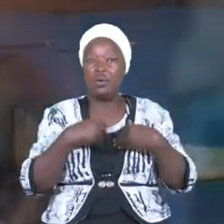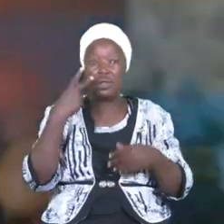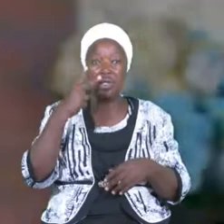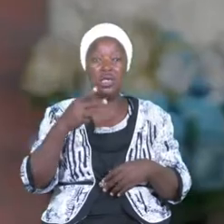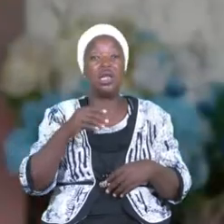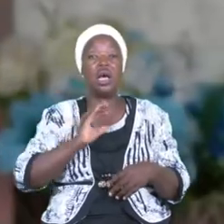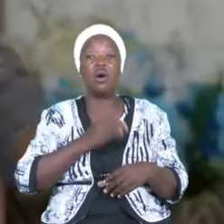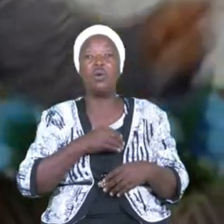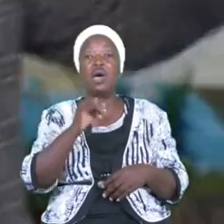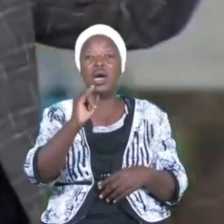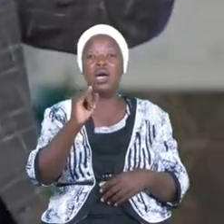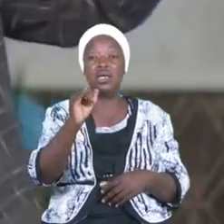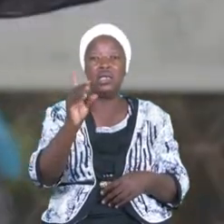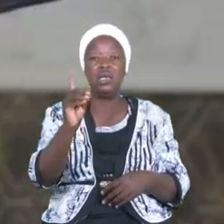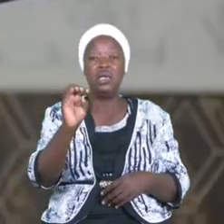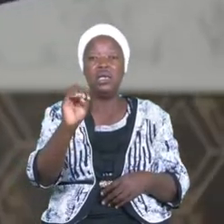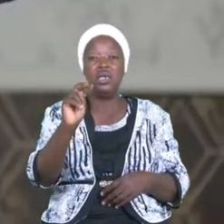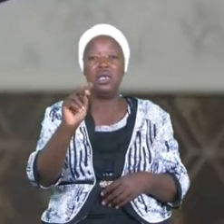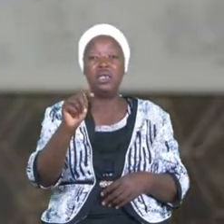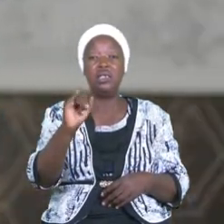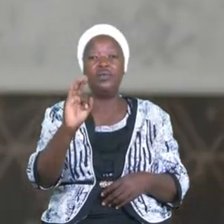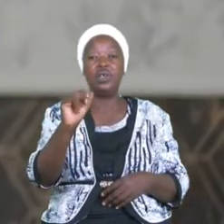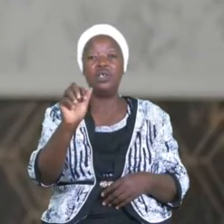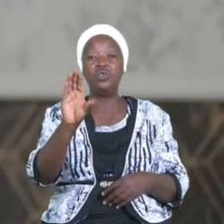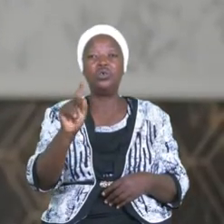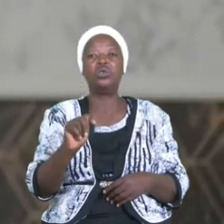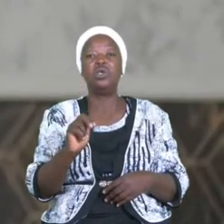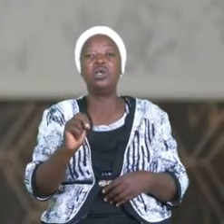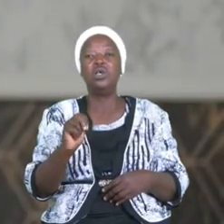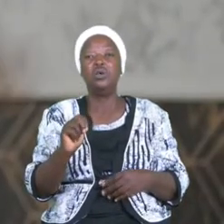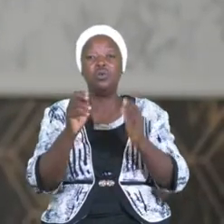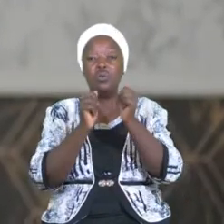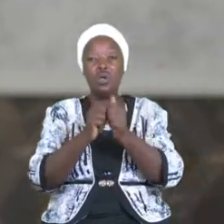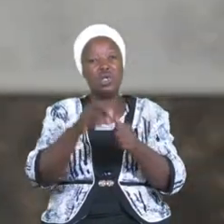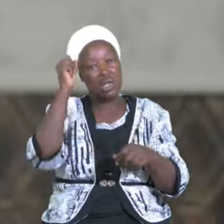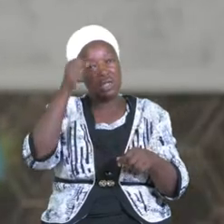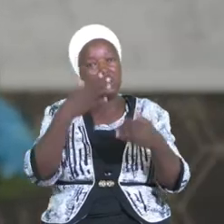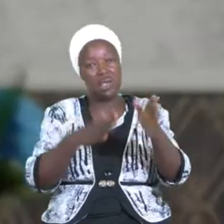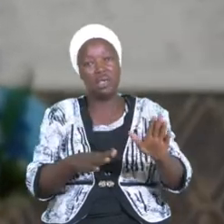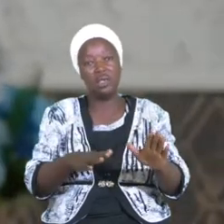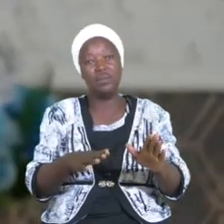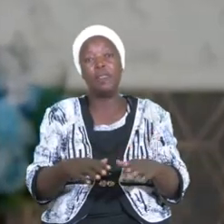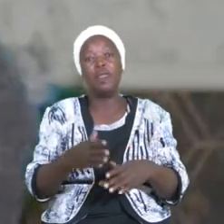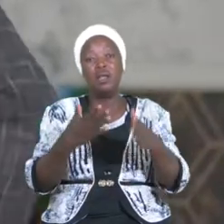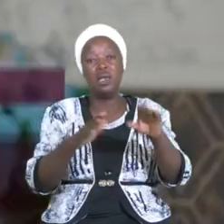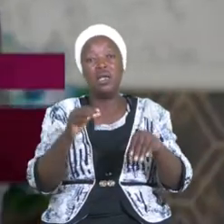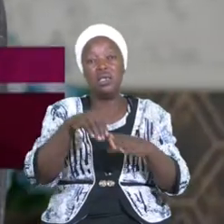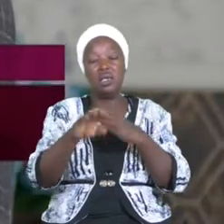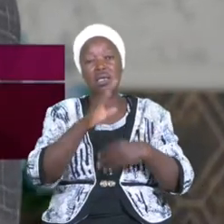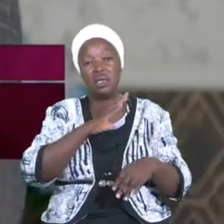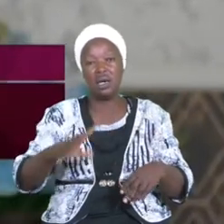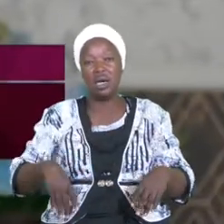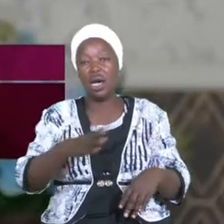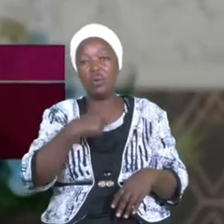identification with his death. Dead were Christ, and we're buried with